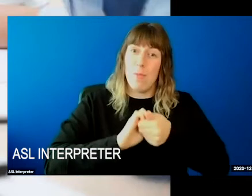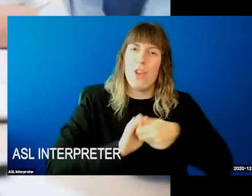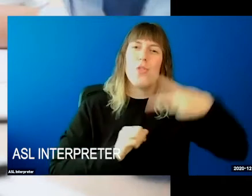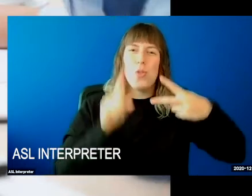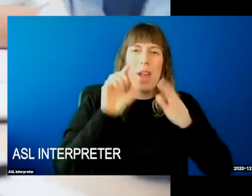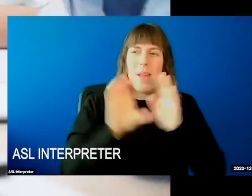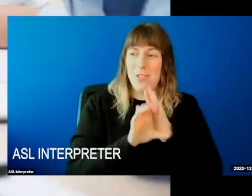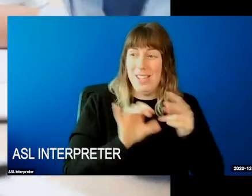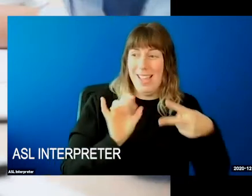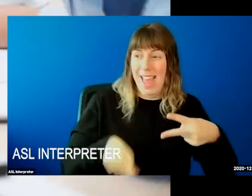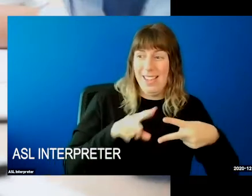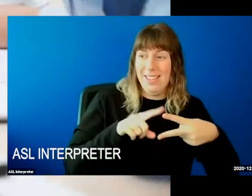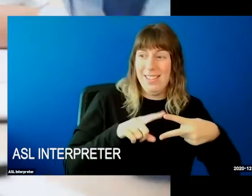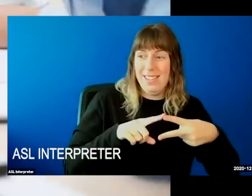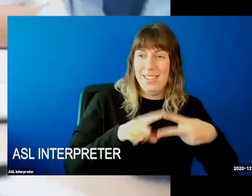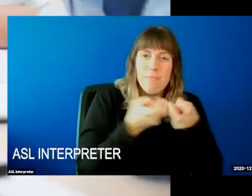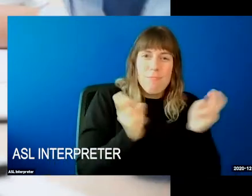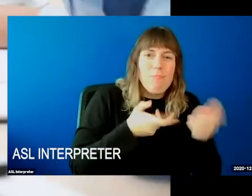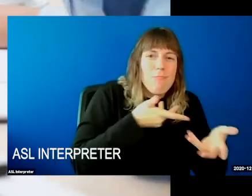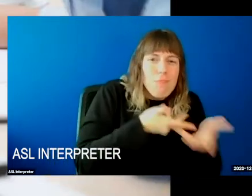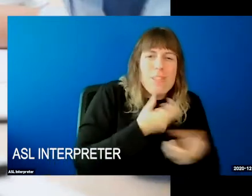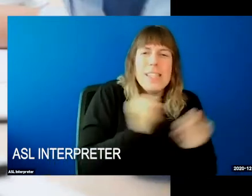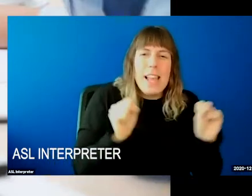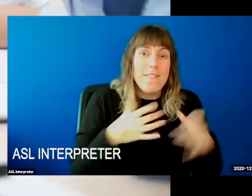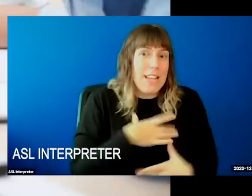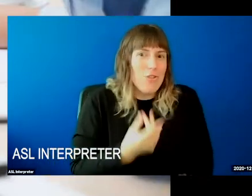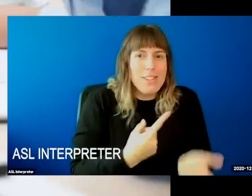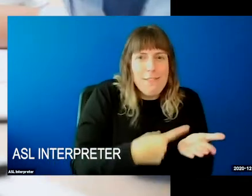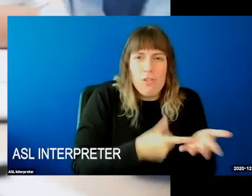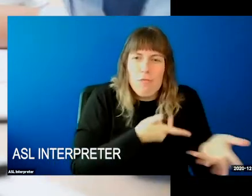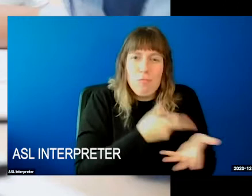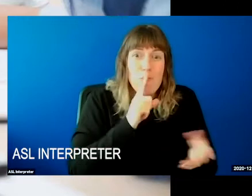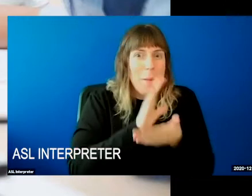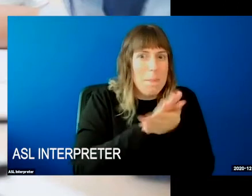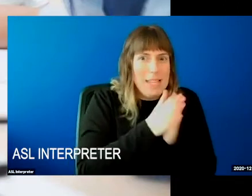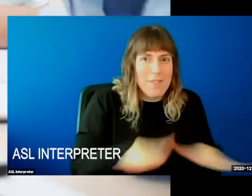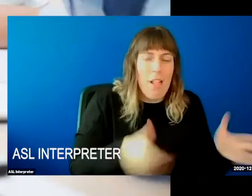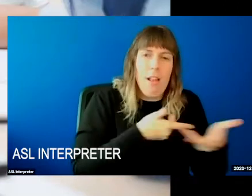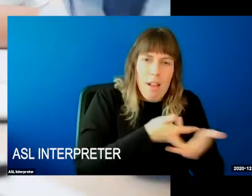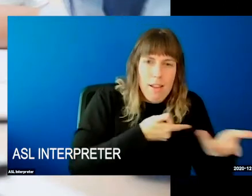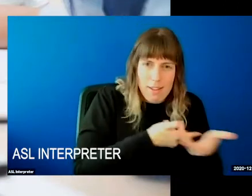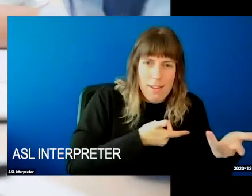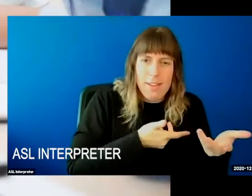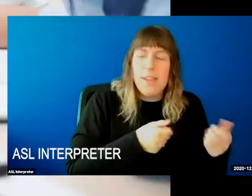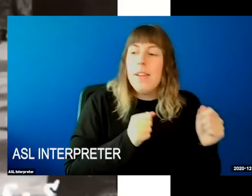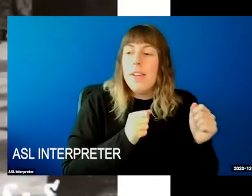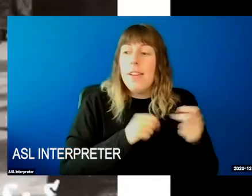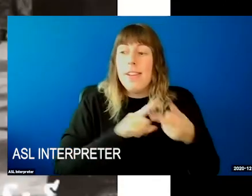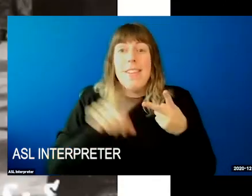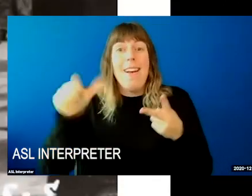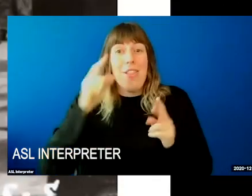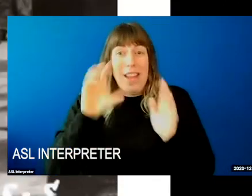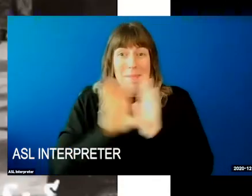of images. You get this quiet, safe, interesting, peaceful activity. And you also get an image